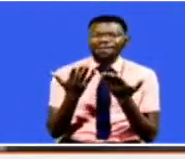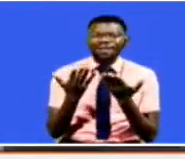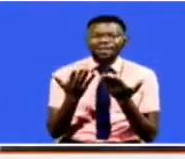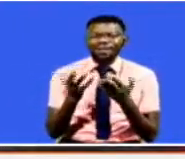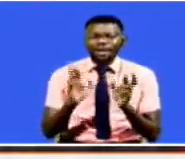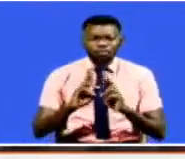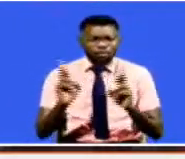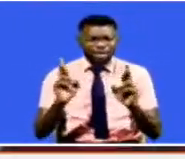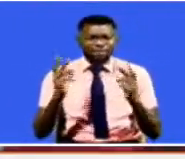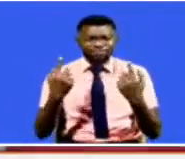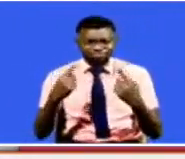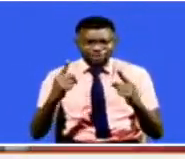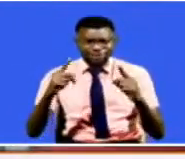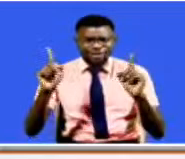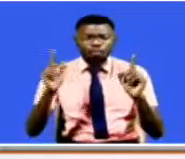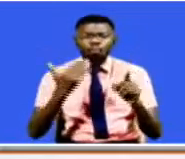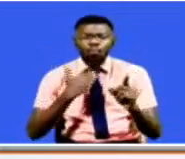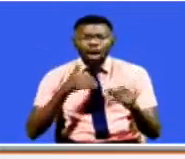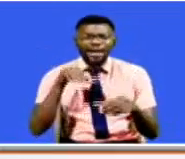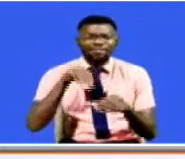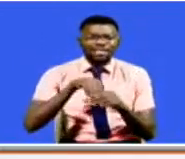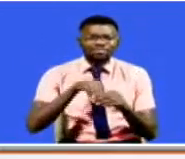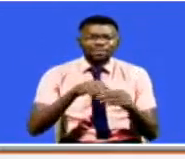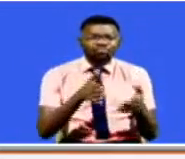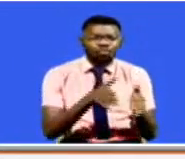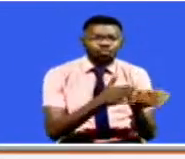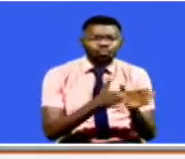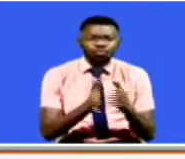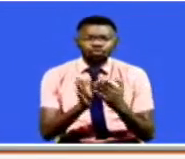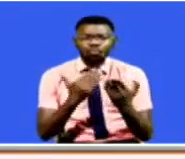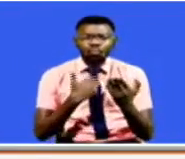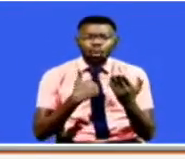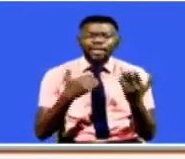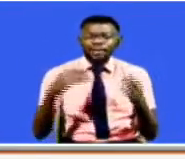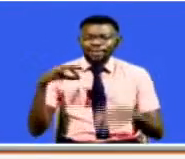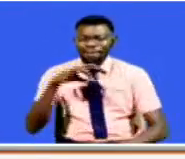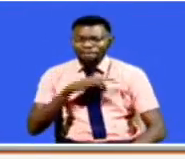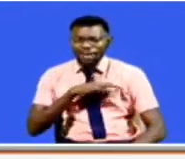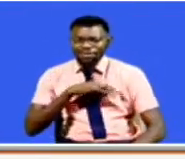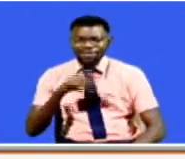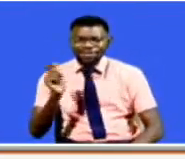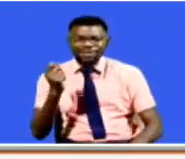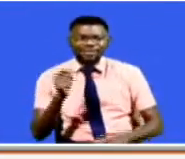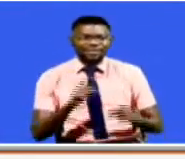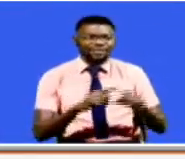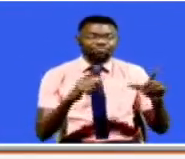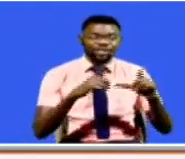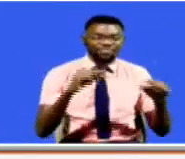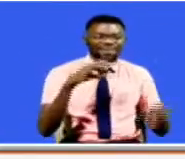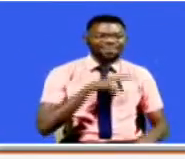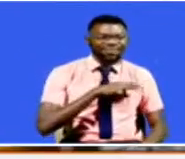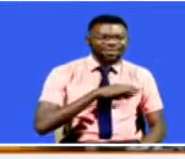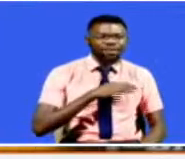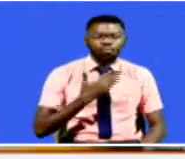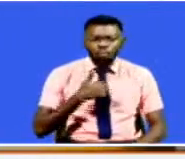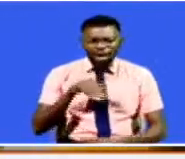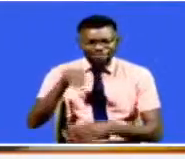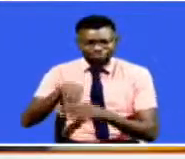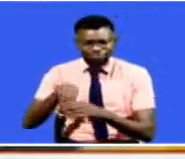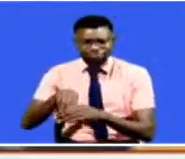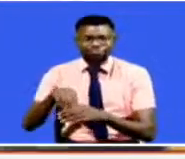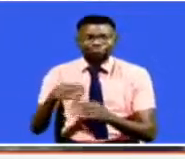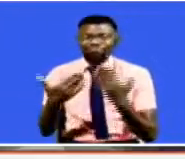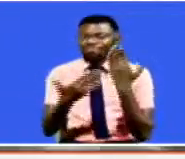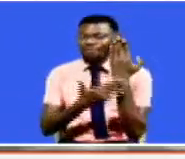Kenya was ripe for investment opportunities that sought a win-win formula, and such setups in the country would go a long way in enhancing